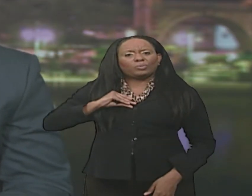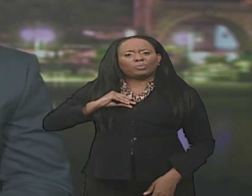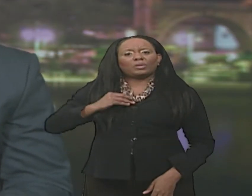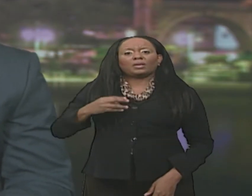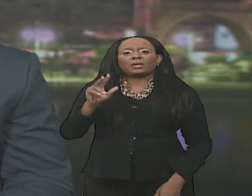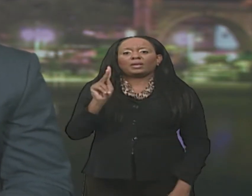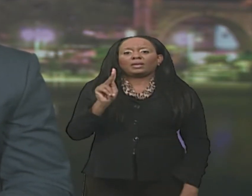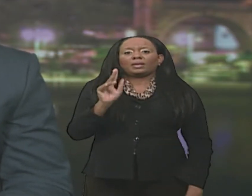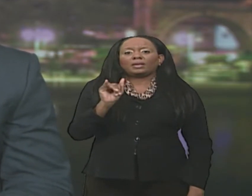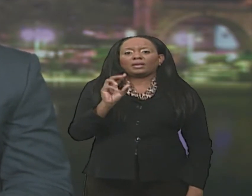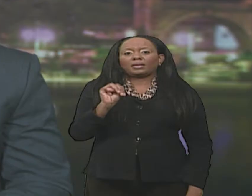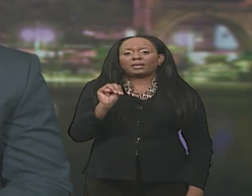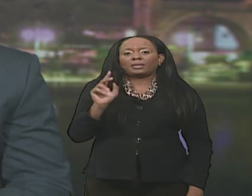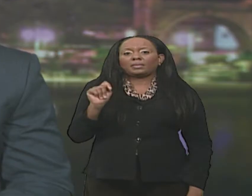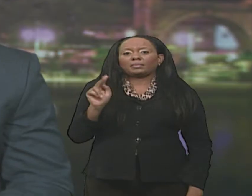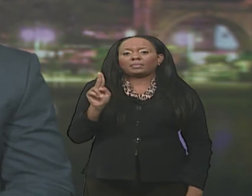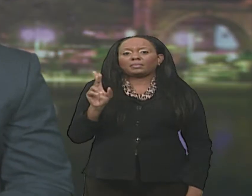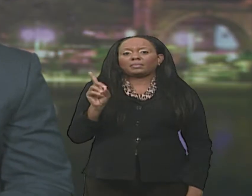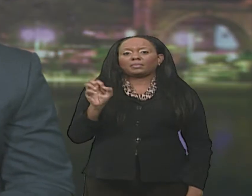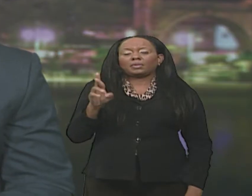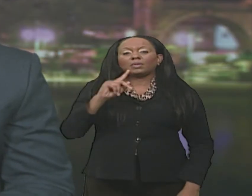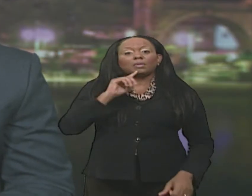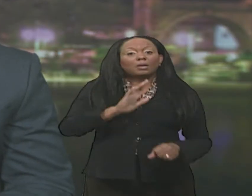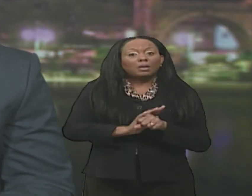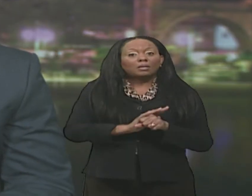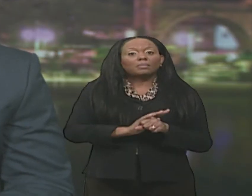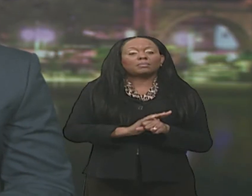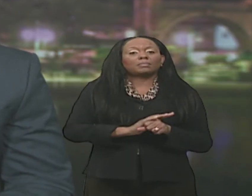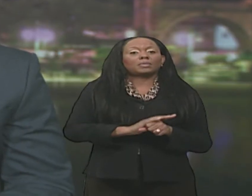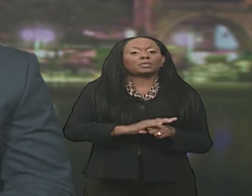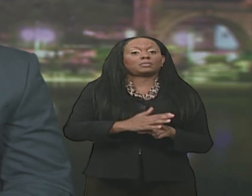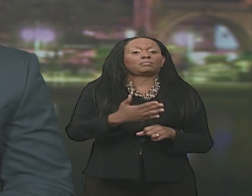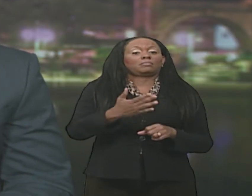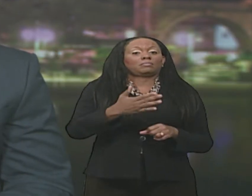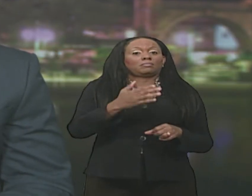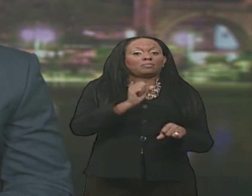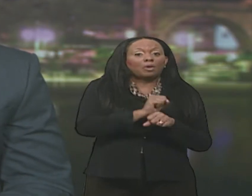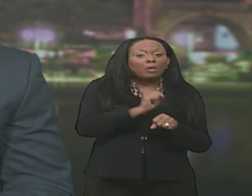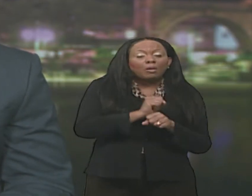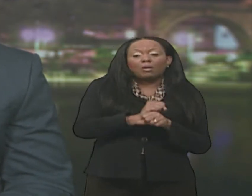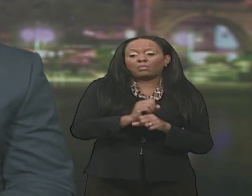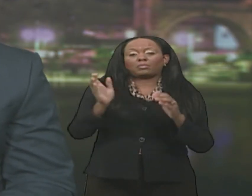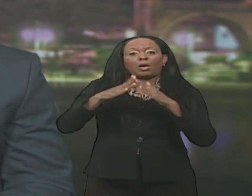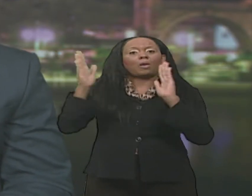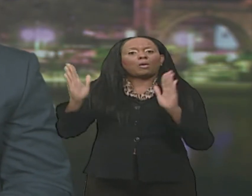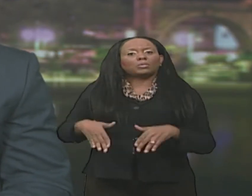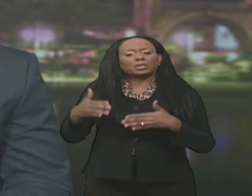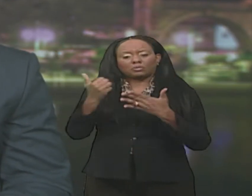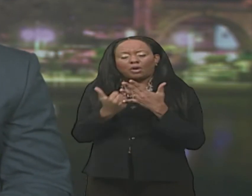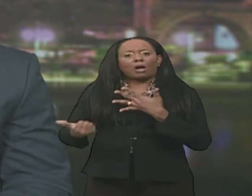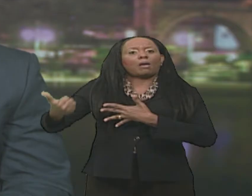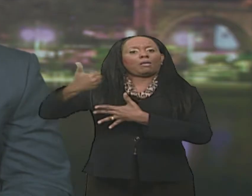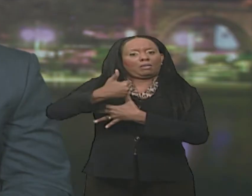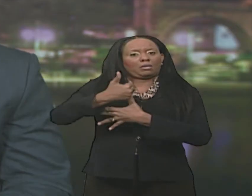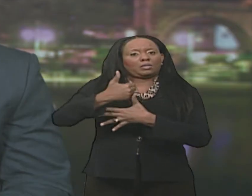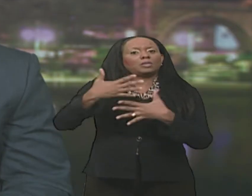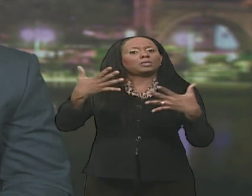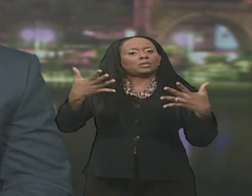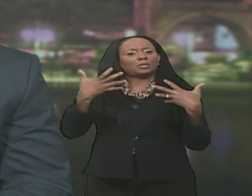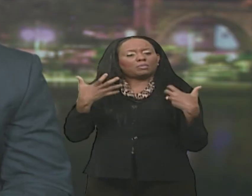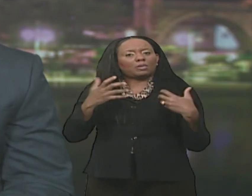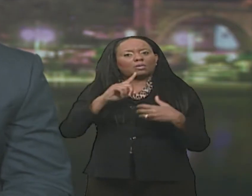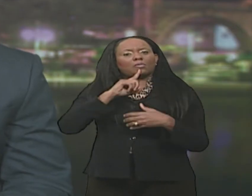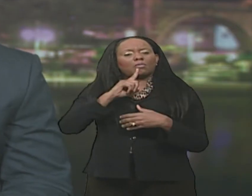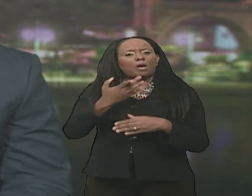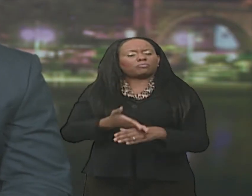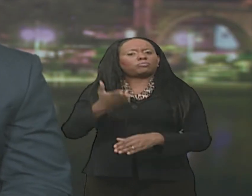Michael North, DLP candidate Kim Tudor has pledged jobs and housing will be priority as she moves to restore the